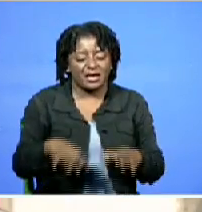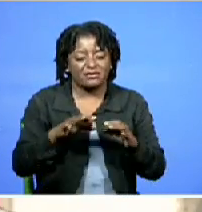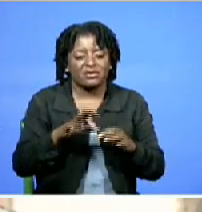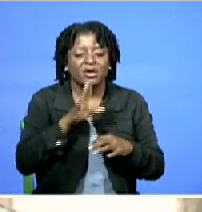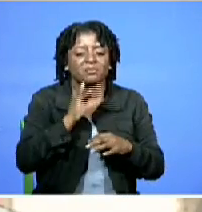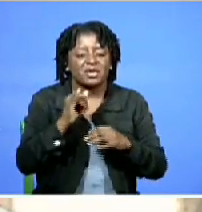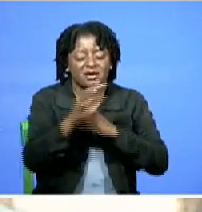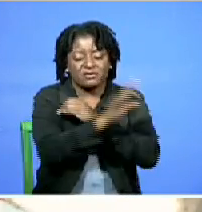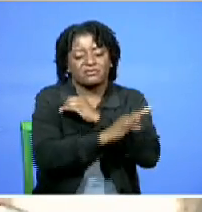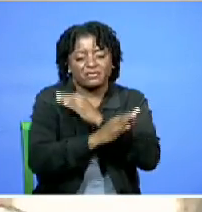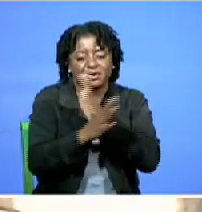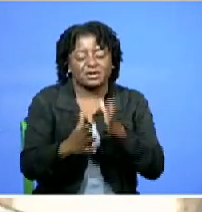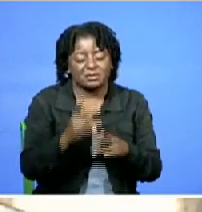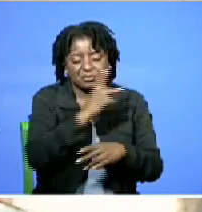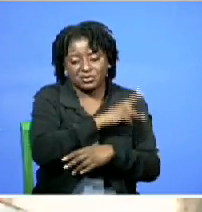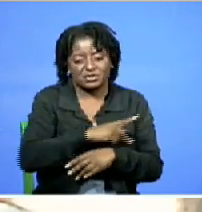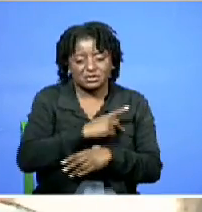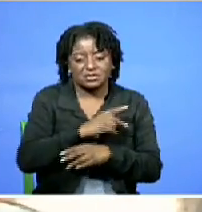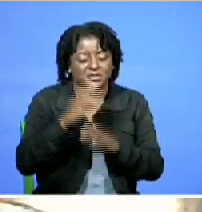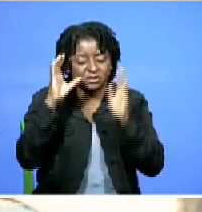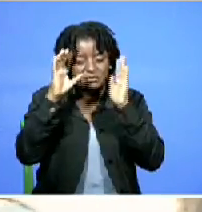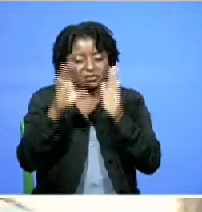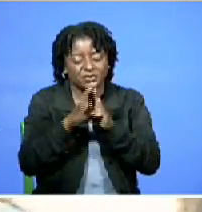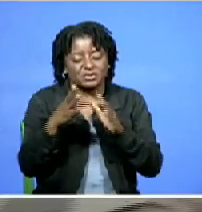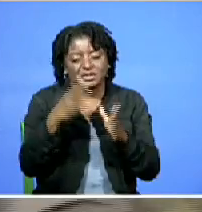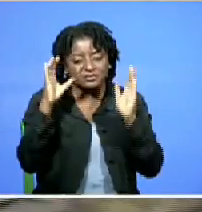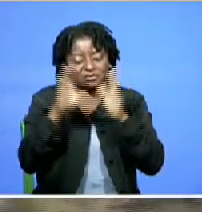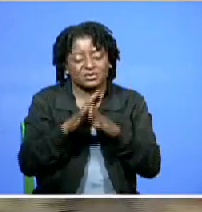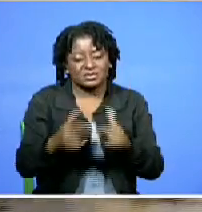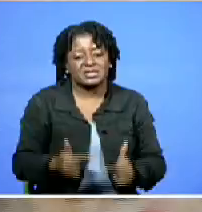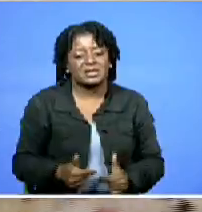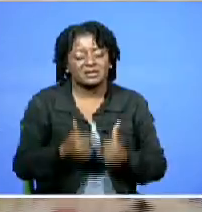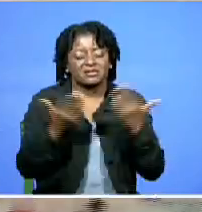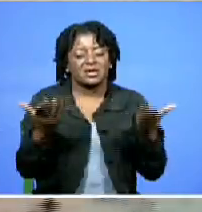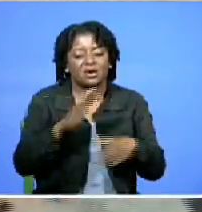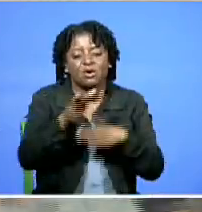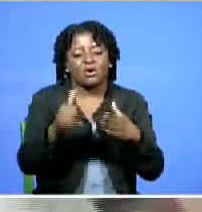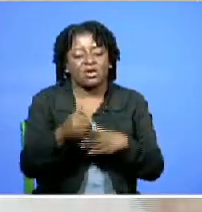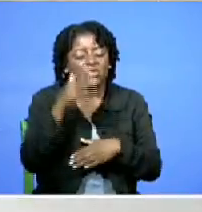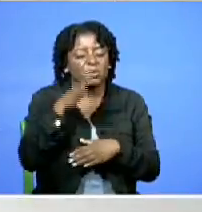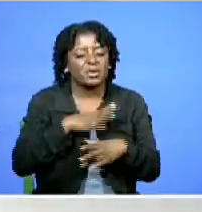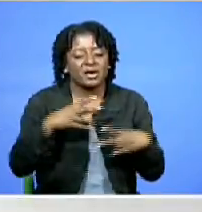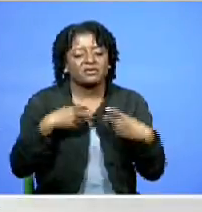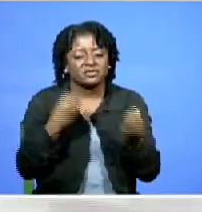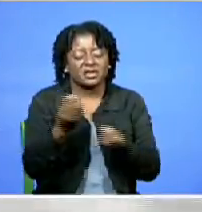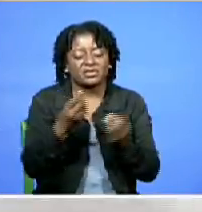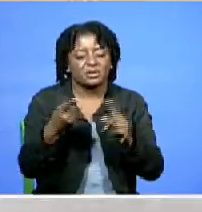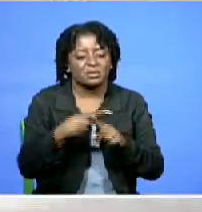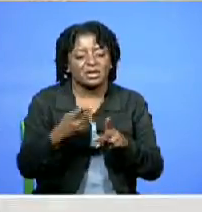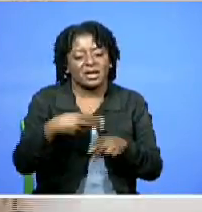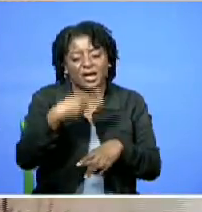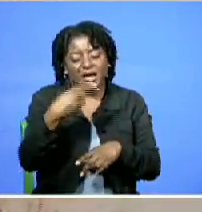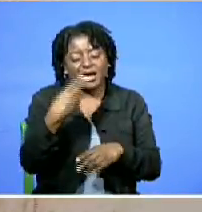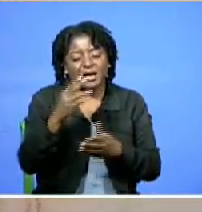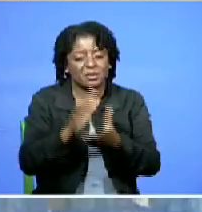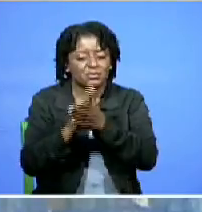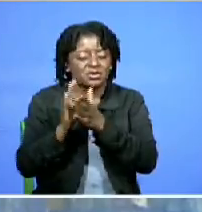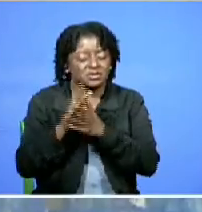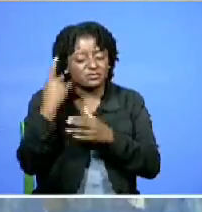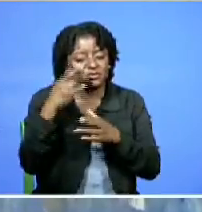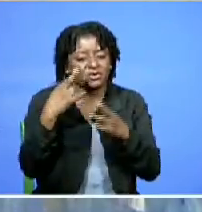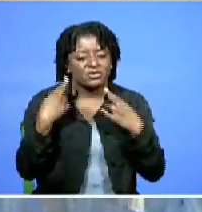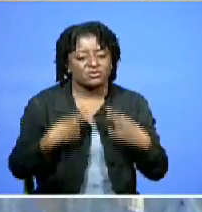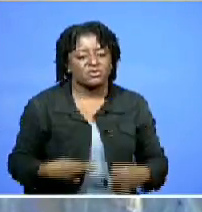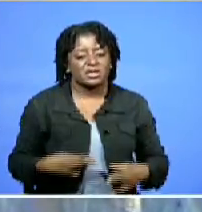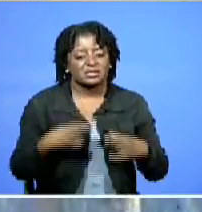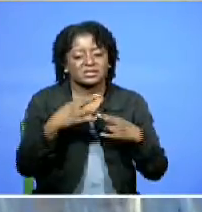personal photos and a lot of photos of living here. All of the women have nothing but high praises for the residency program. They were